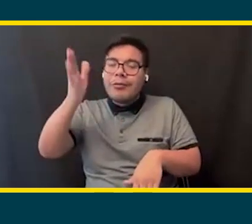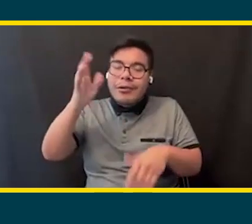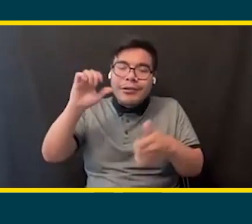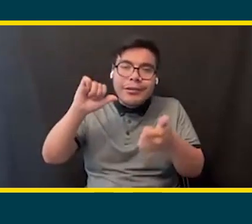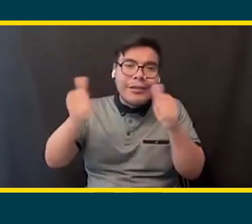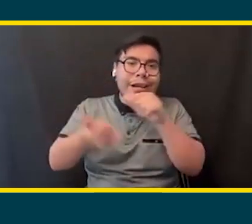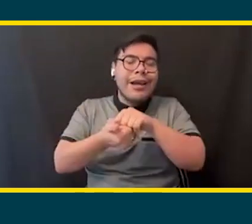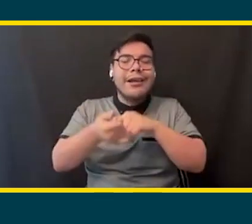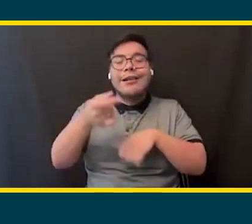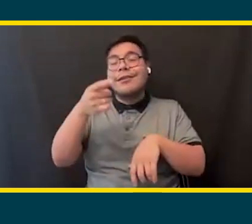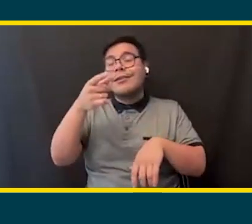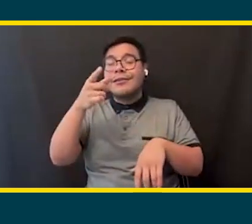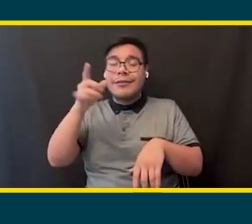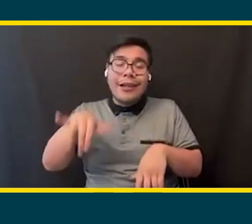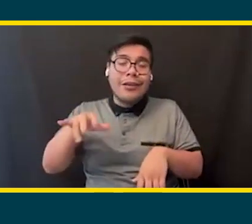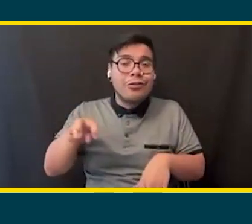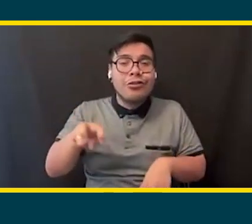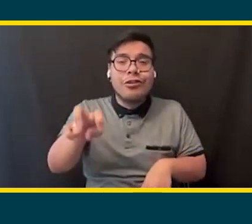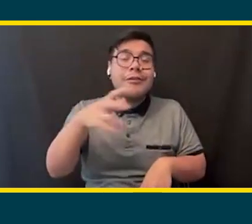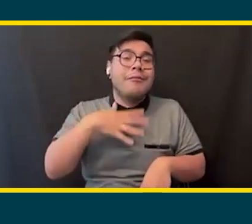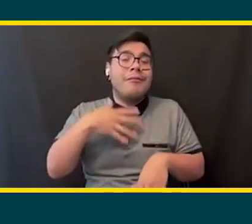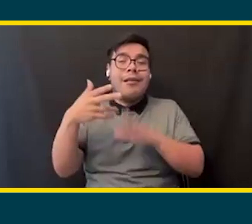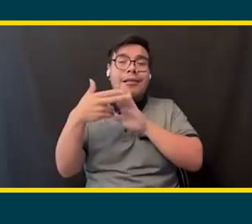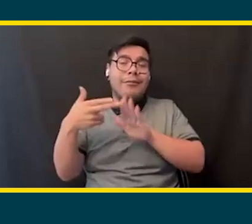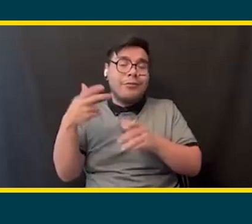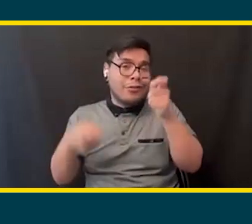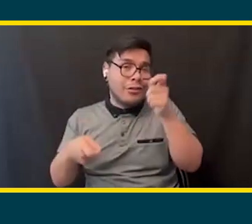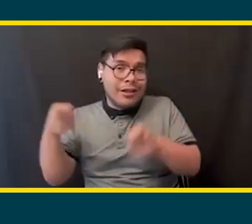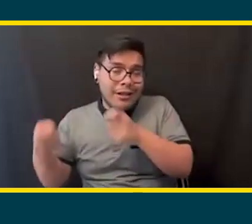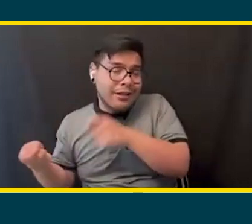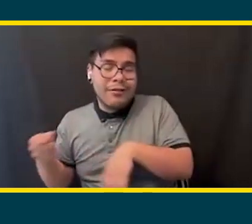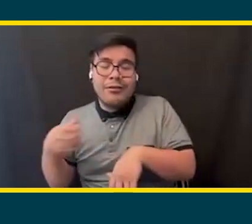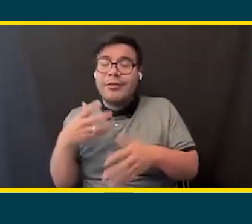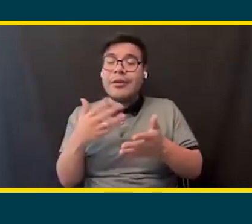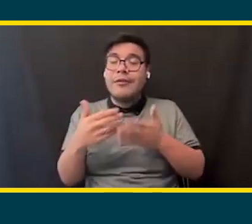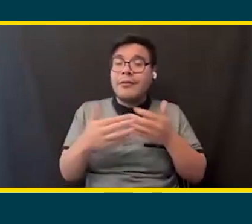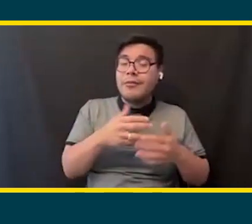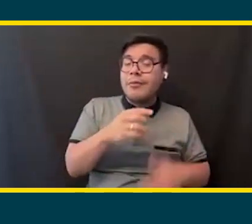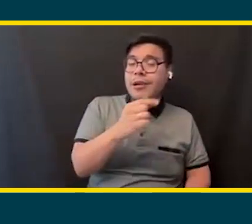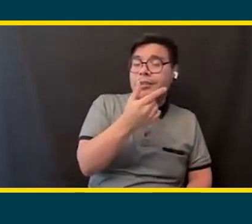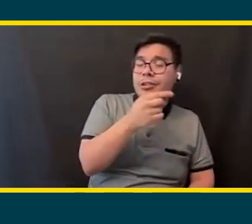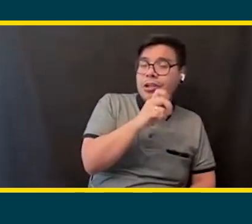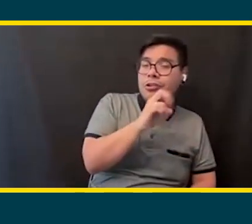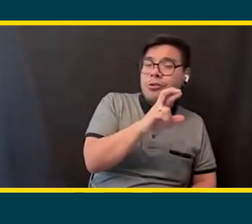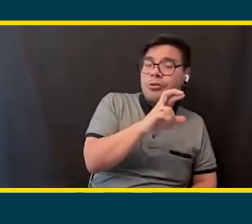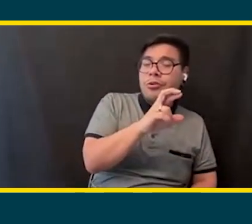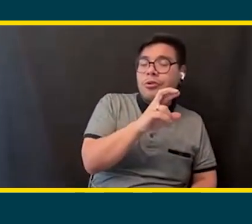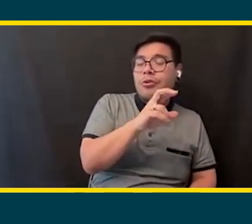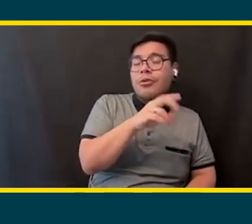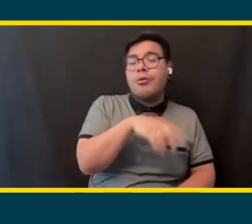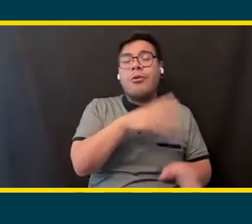journey. My label has changed all the time, whether it's my sexual orientation or my gender identity. But I think there's a lot